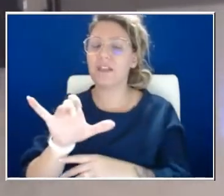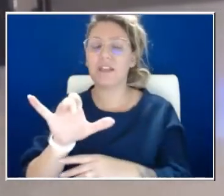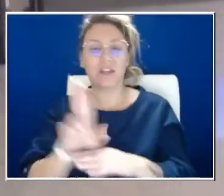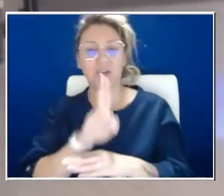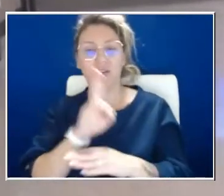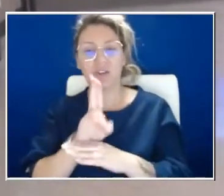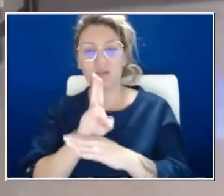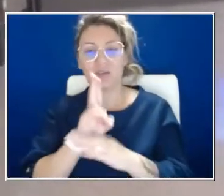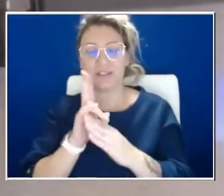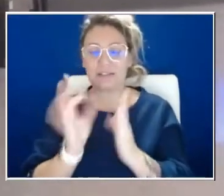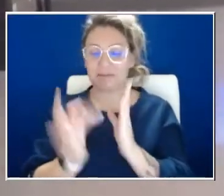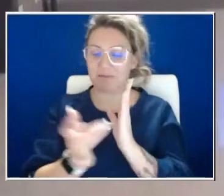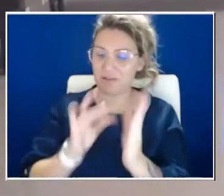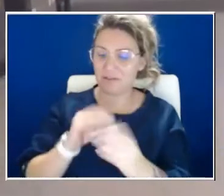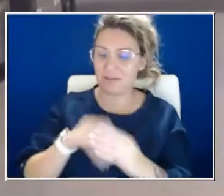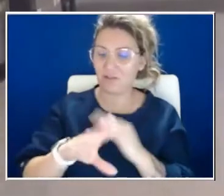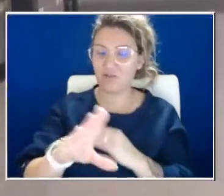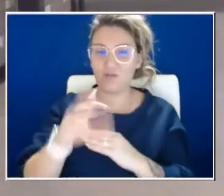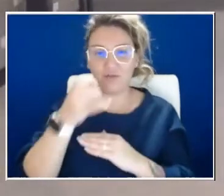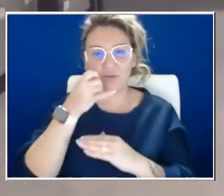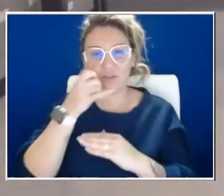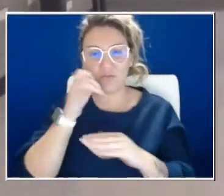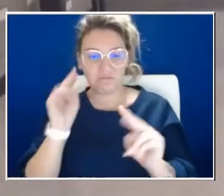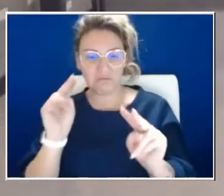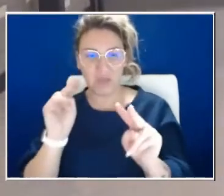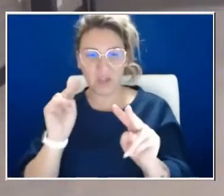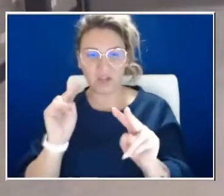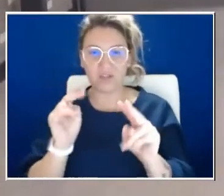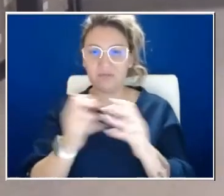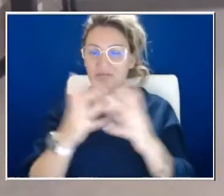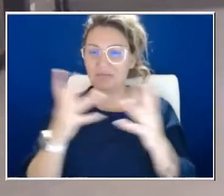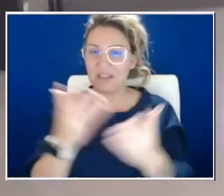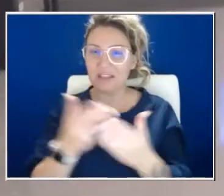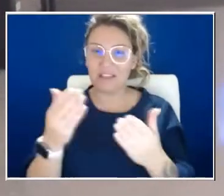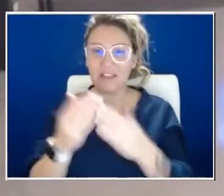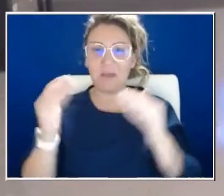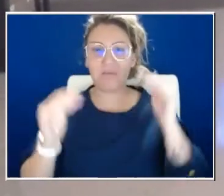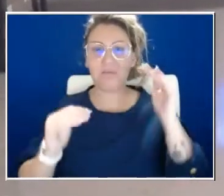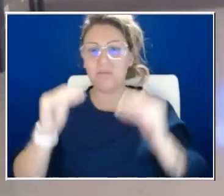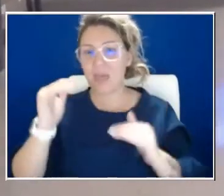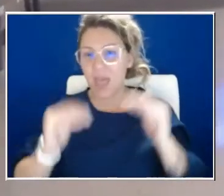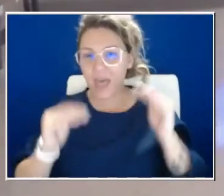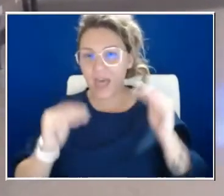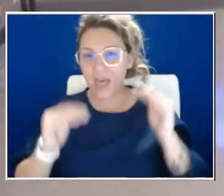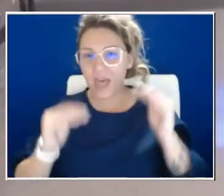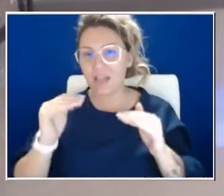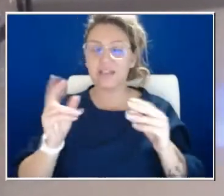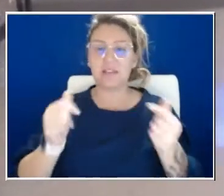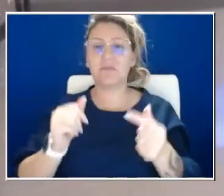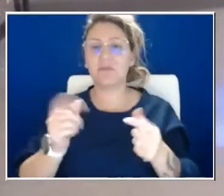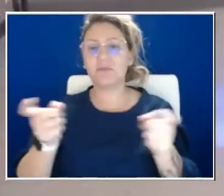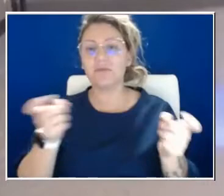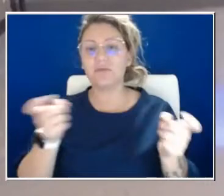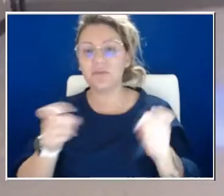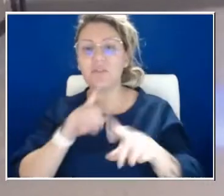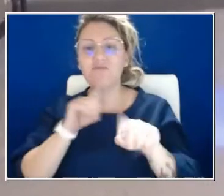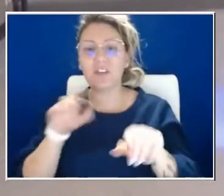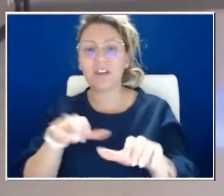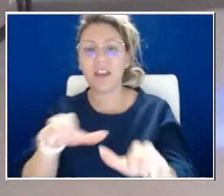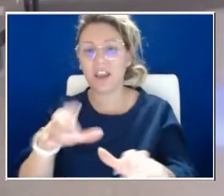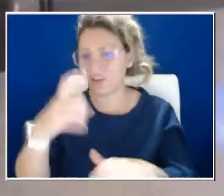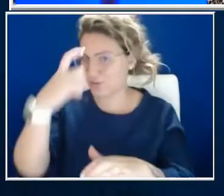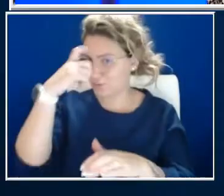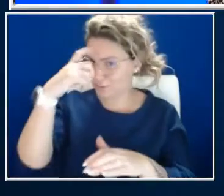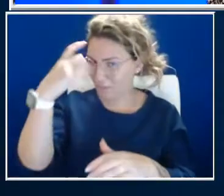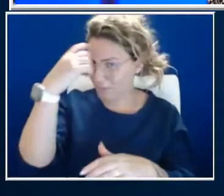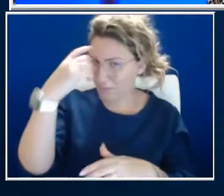to monitor multiple things, being balance, impulse control, reaction, memory, and a couple others.